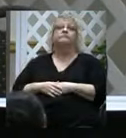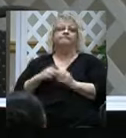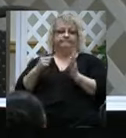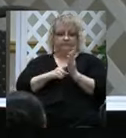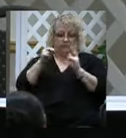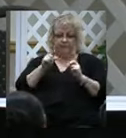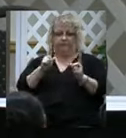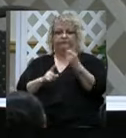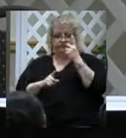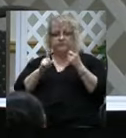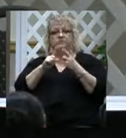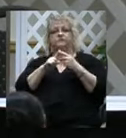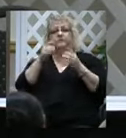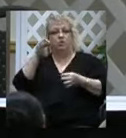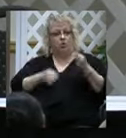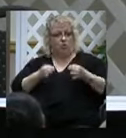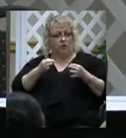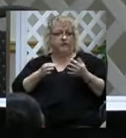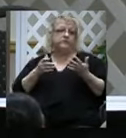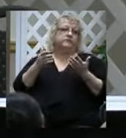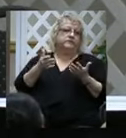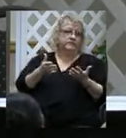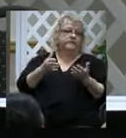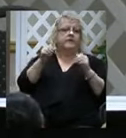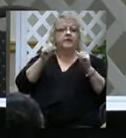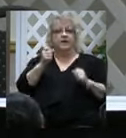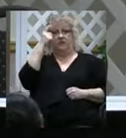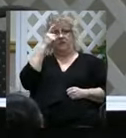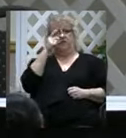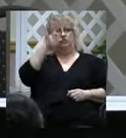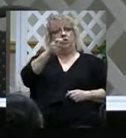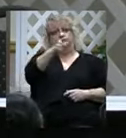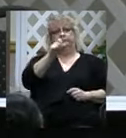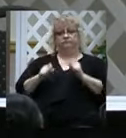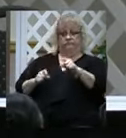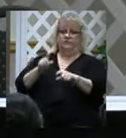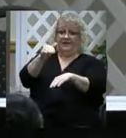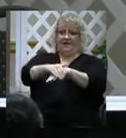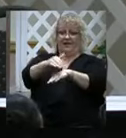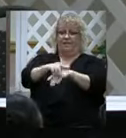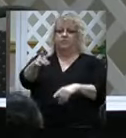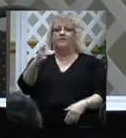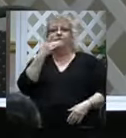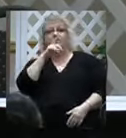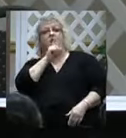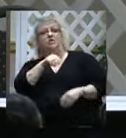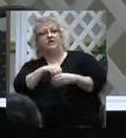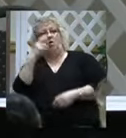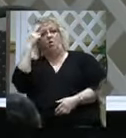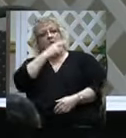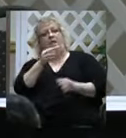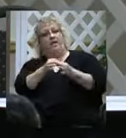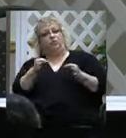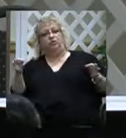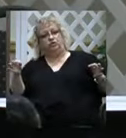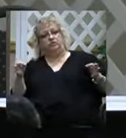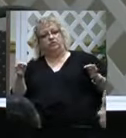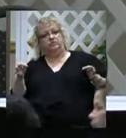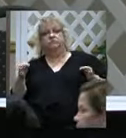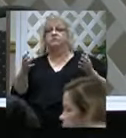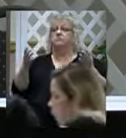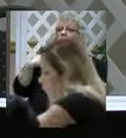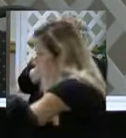that have come to the court who can understand the judge's questions in English, but prefer to answer in Hawaiian. And at that